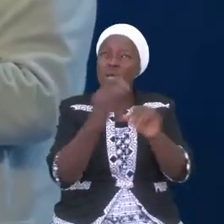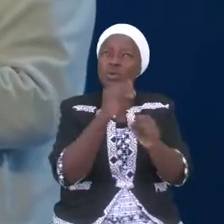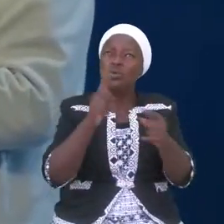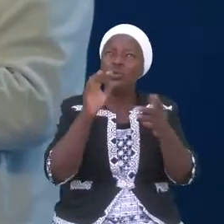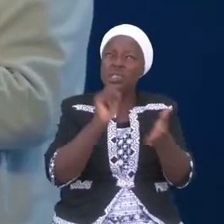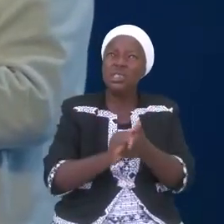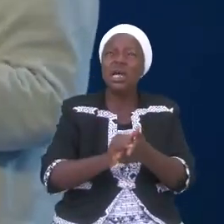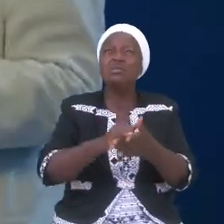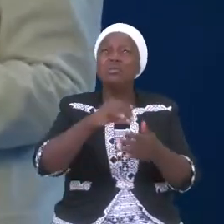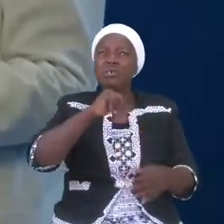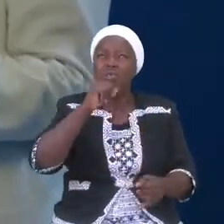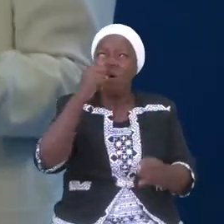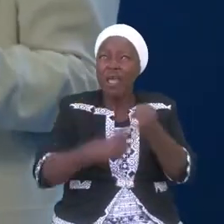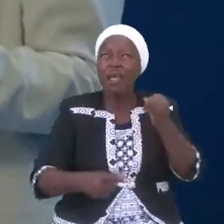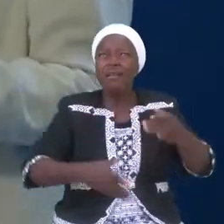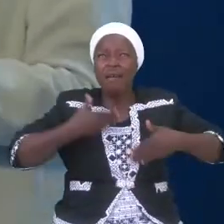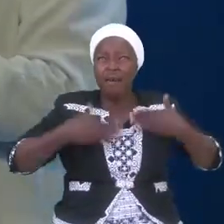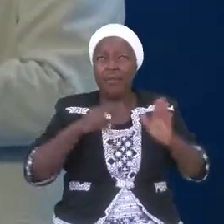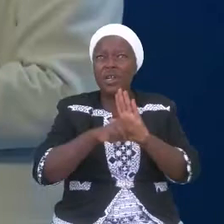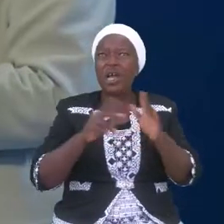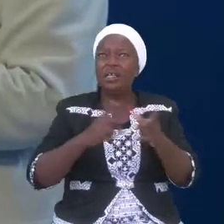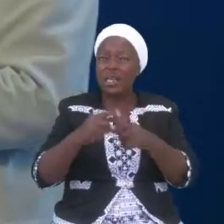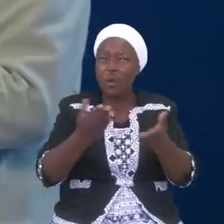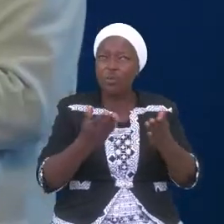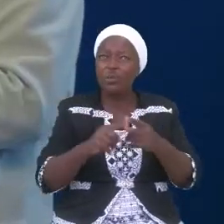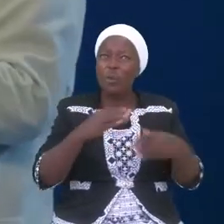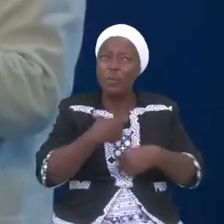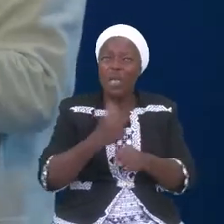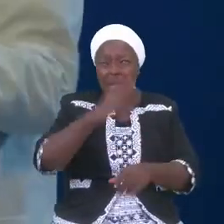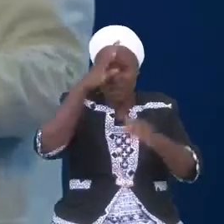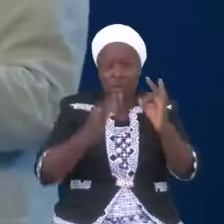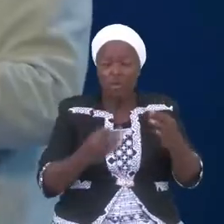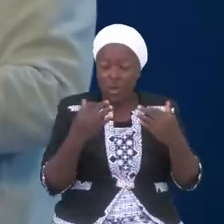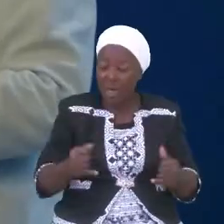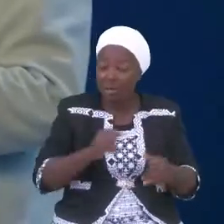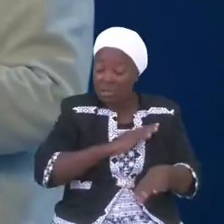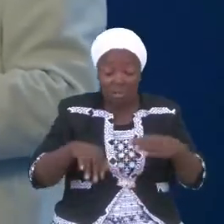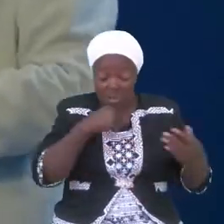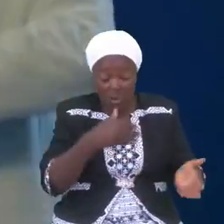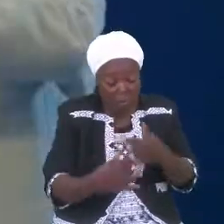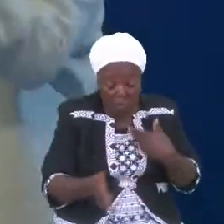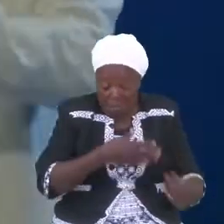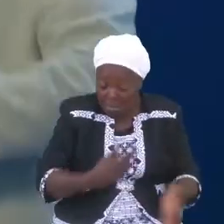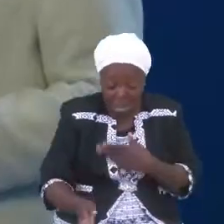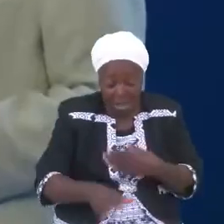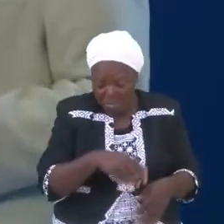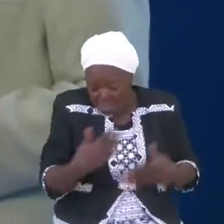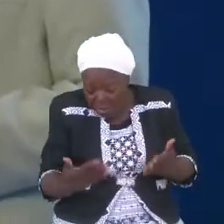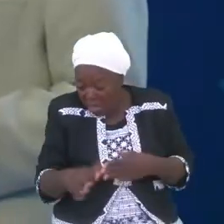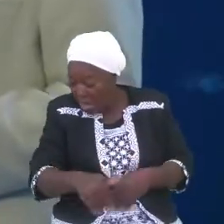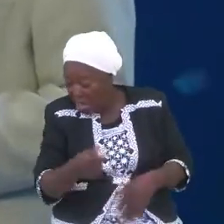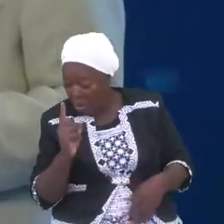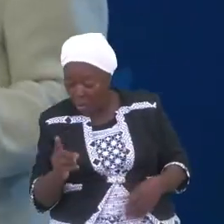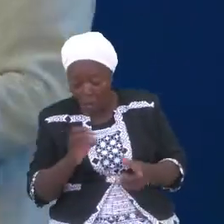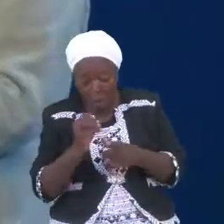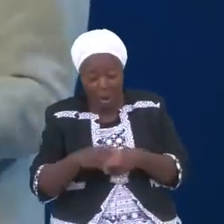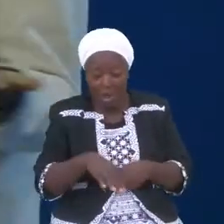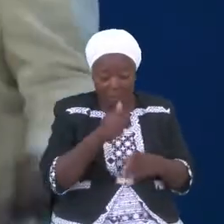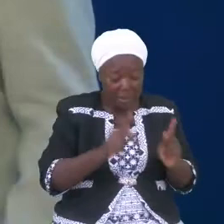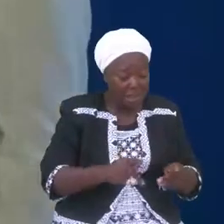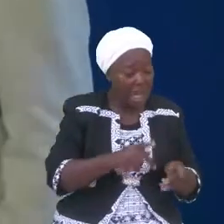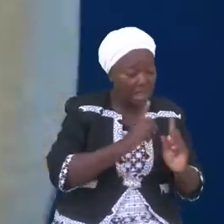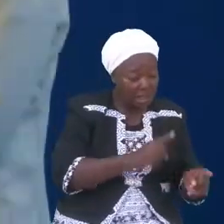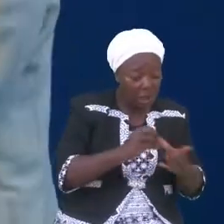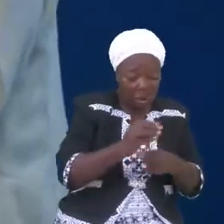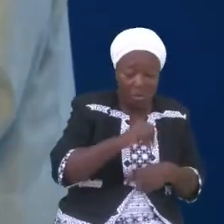endless happiness, and I want to make the decision now. It doesn't matter whether others are responding or not. It